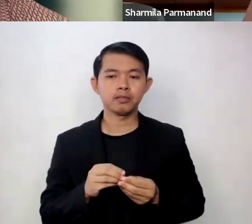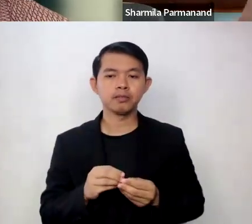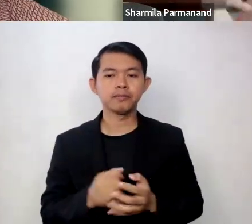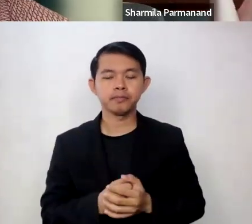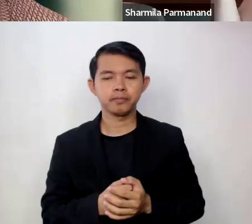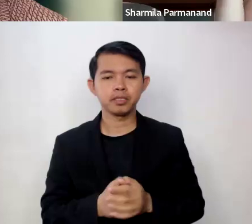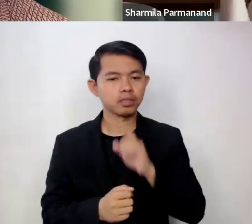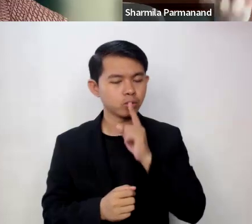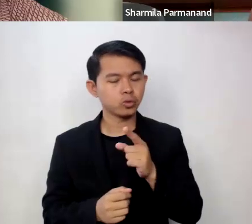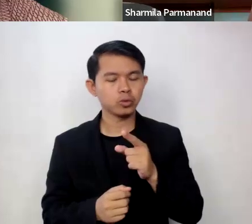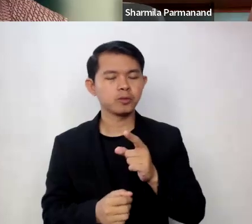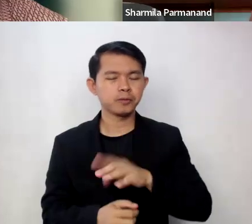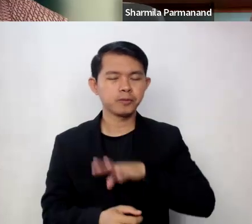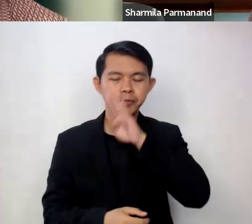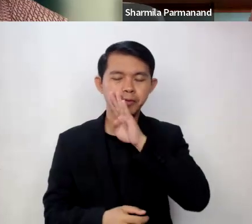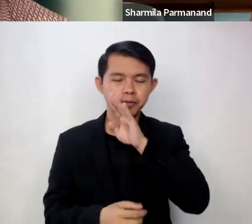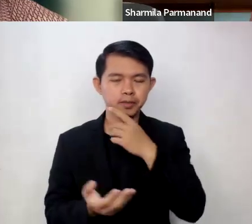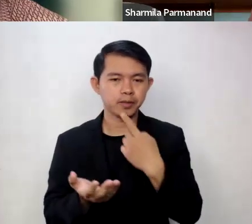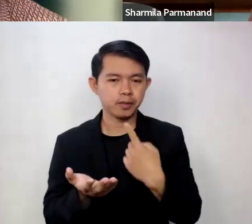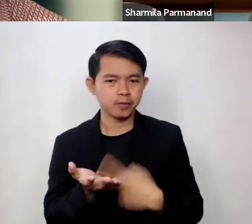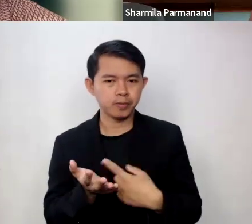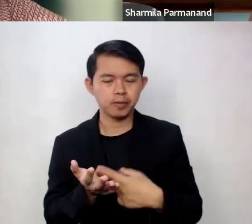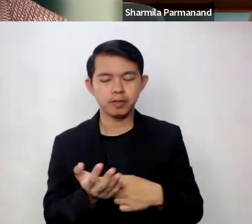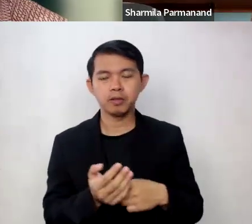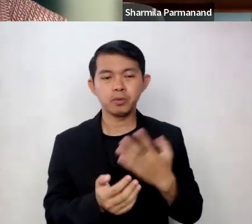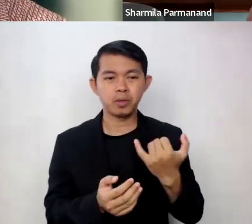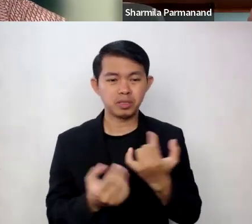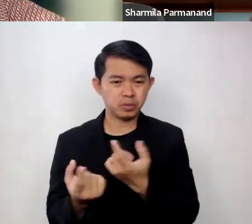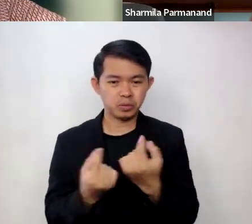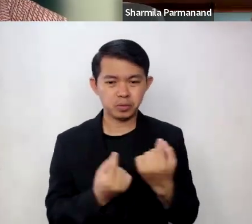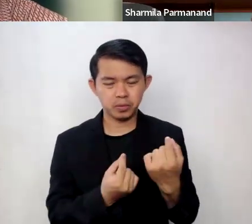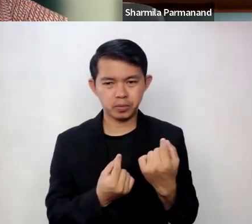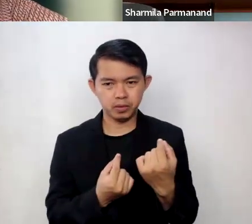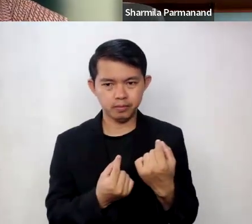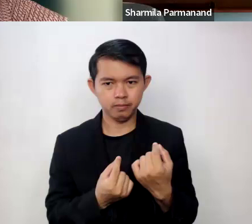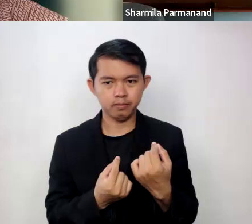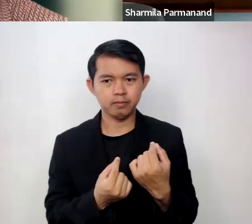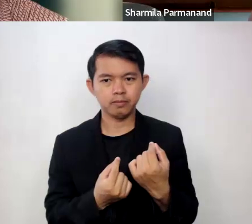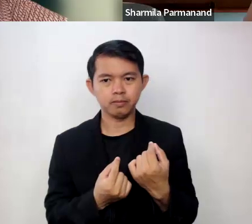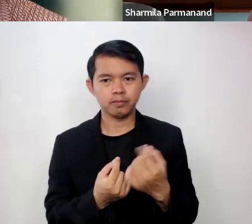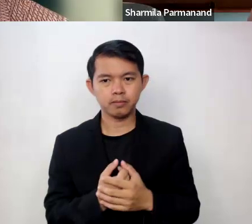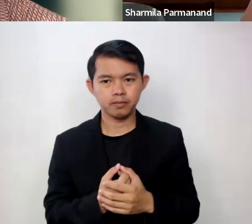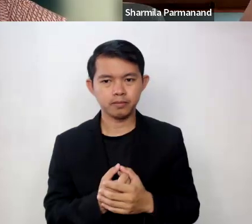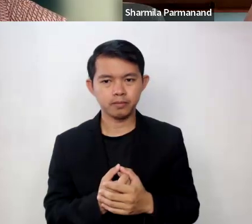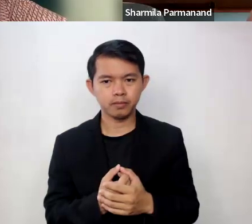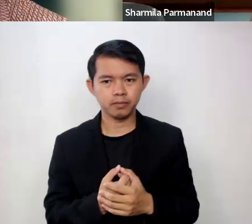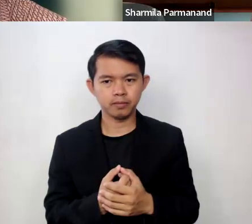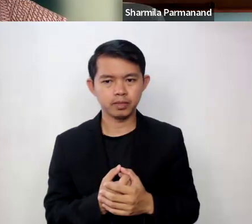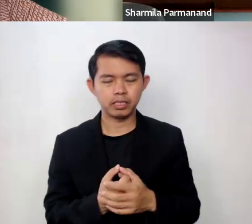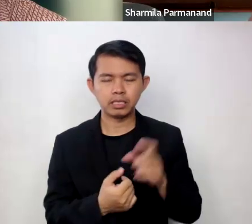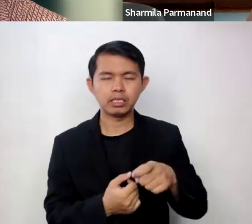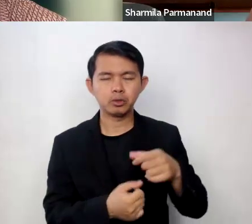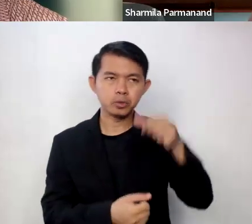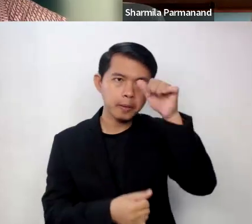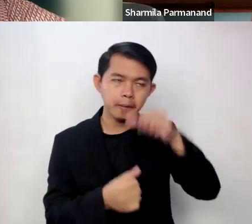conversation, because what we need to do with this conversation is kind of reckon with the colonial